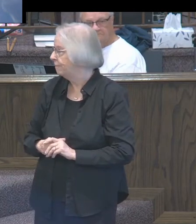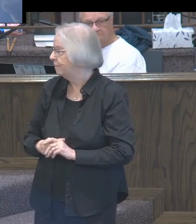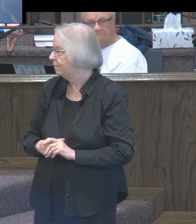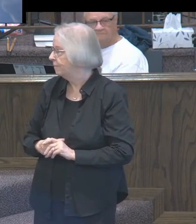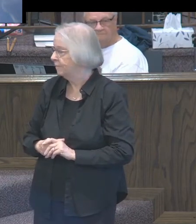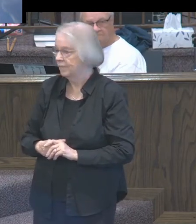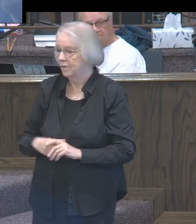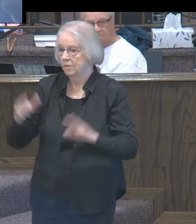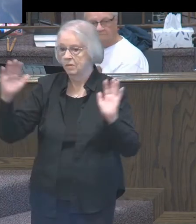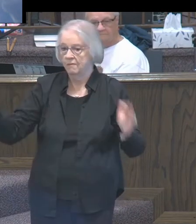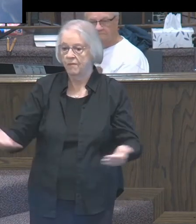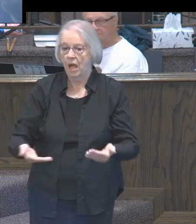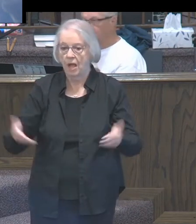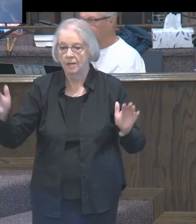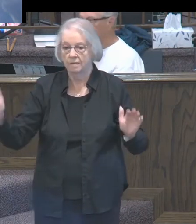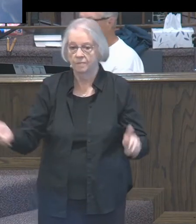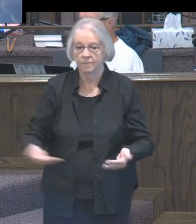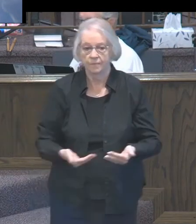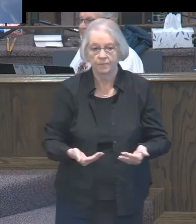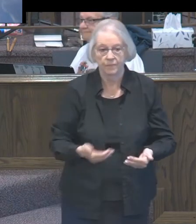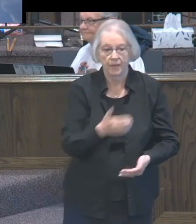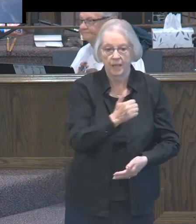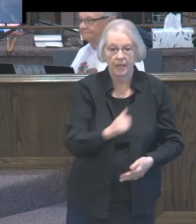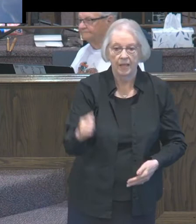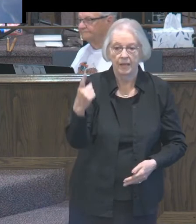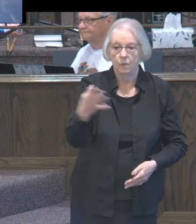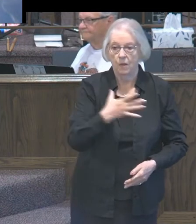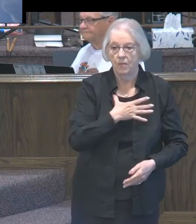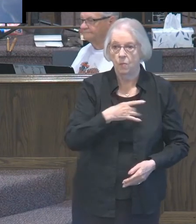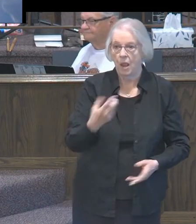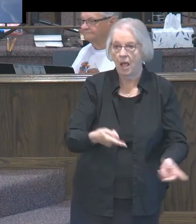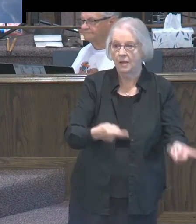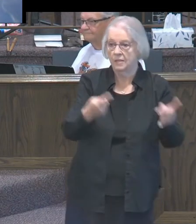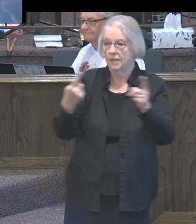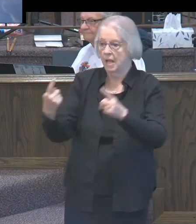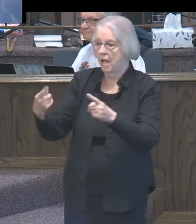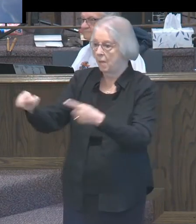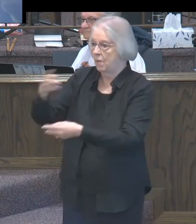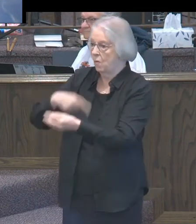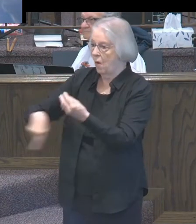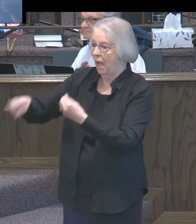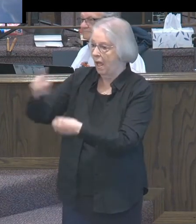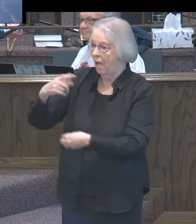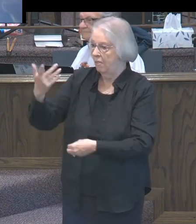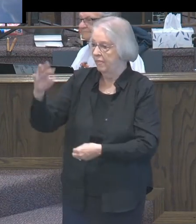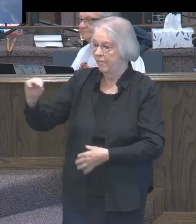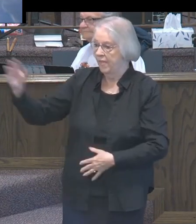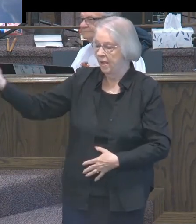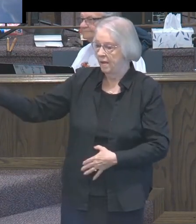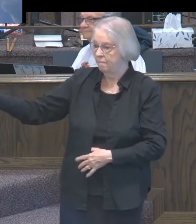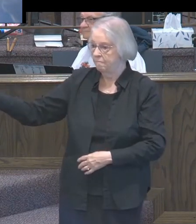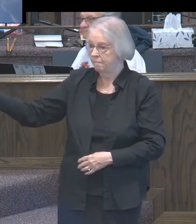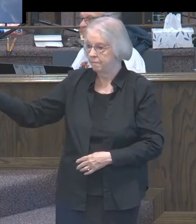going to invite anyone who wants to just come and not surround them. If you come up and you want to come up and